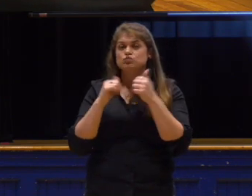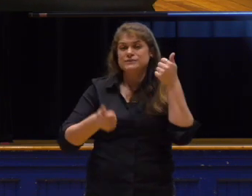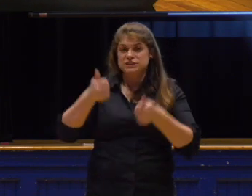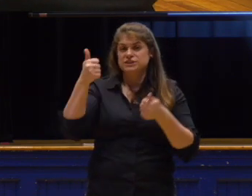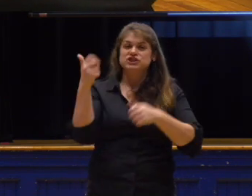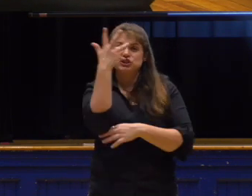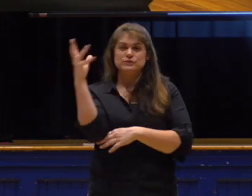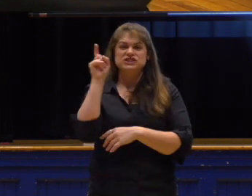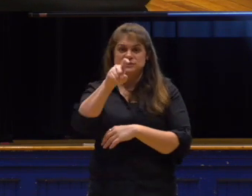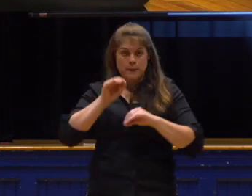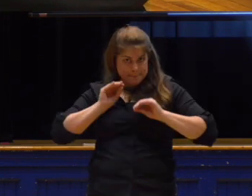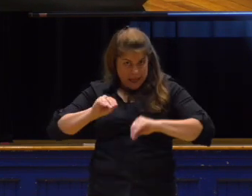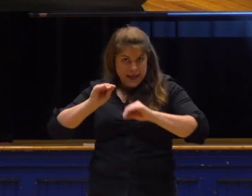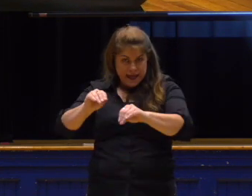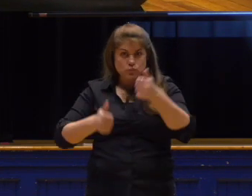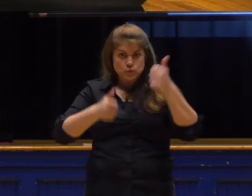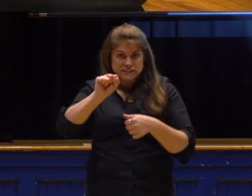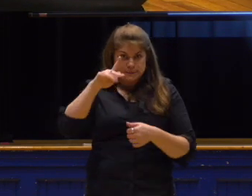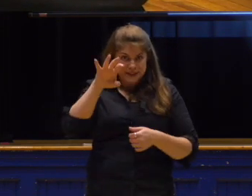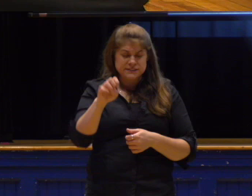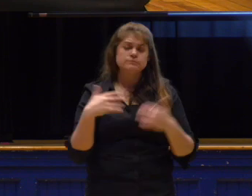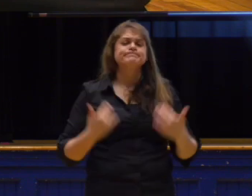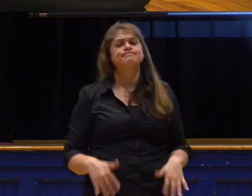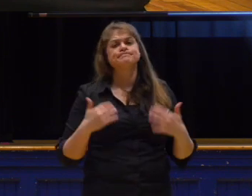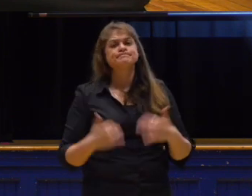to be planted, and I am really deeply